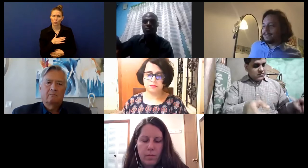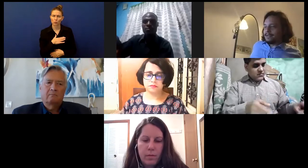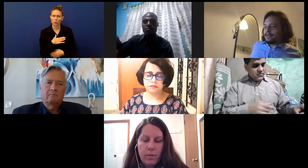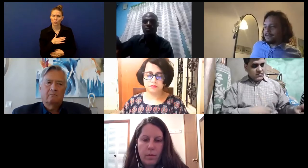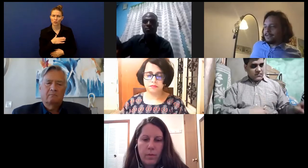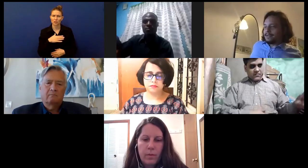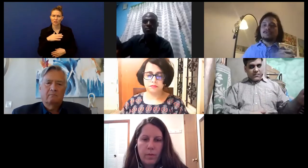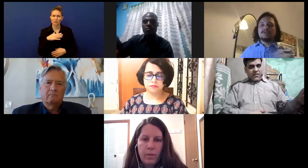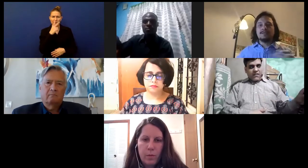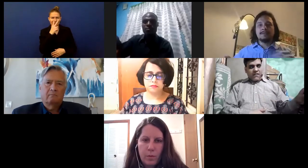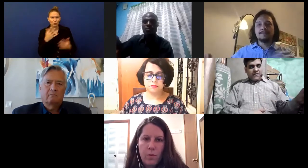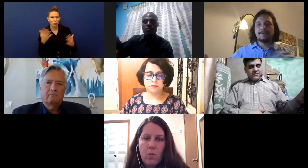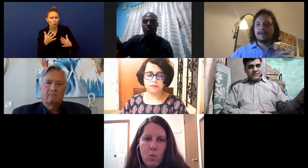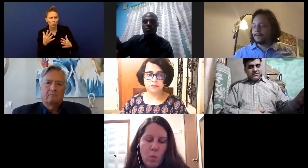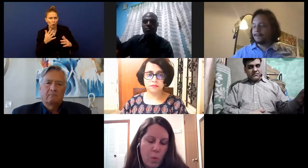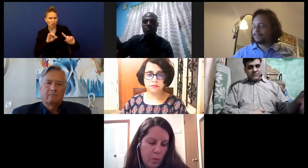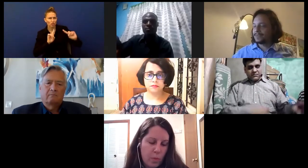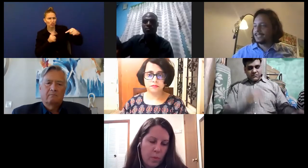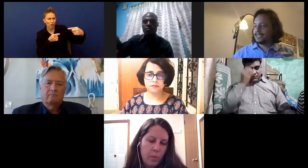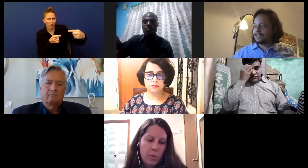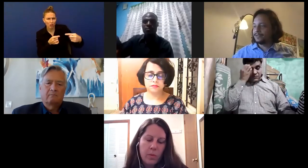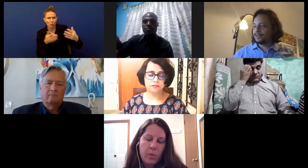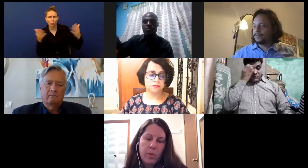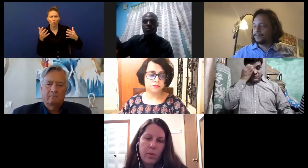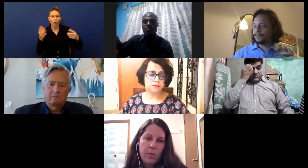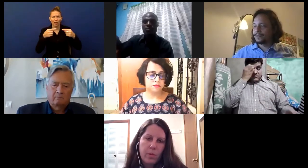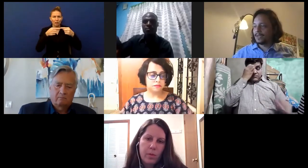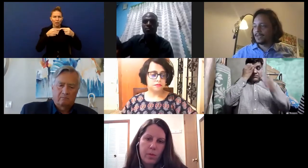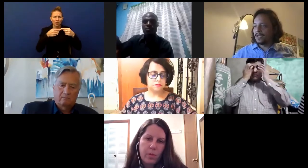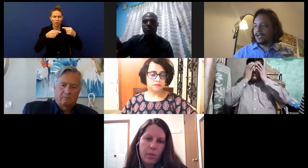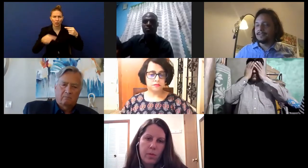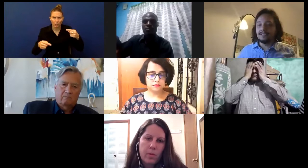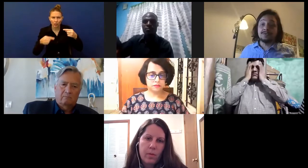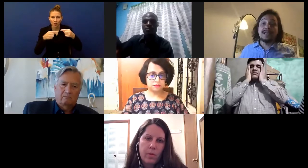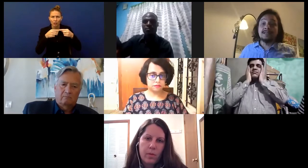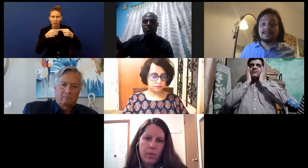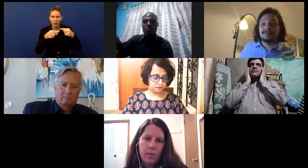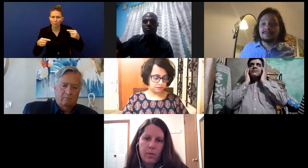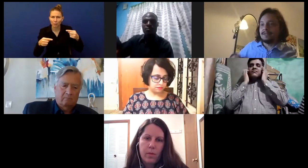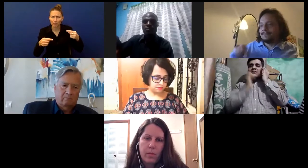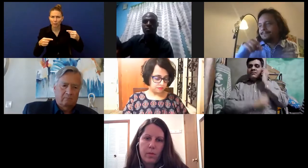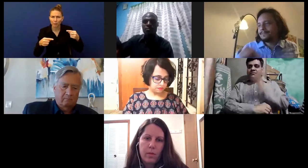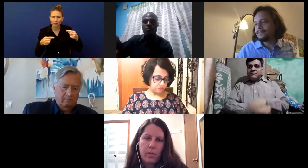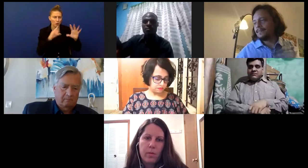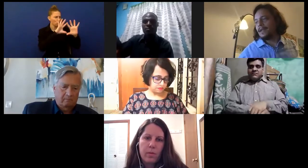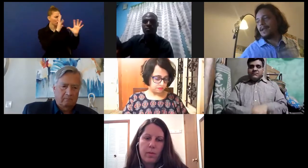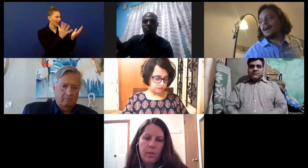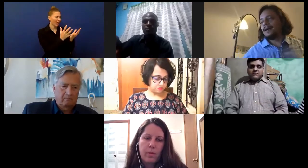gaps that exist between these two realities, right?